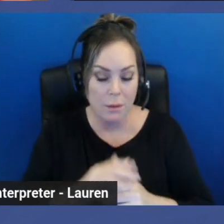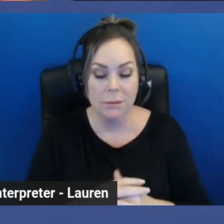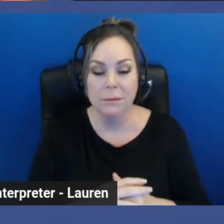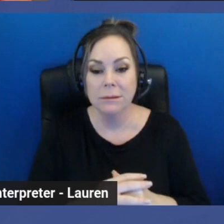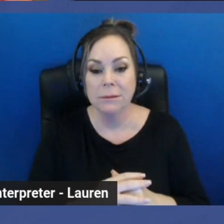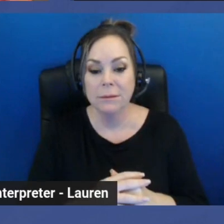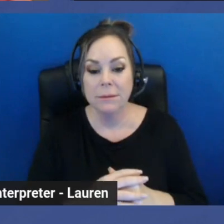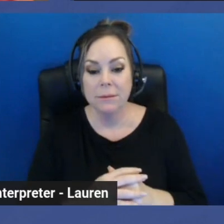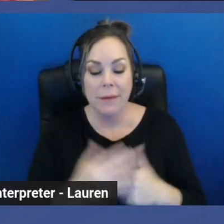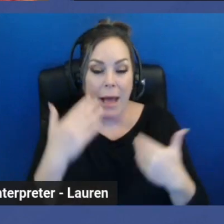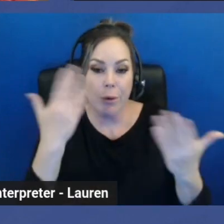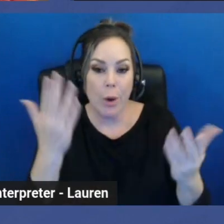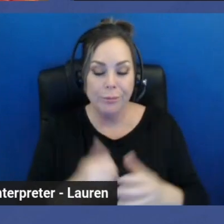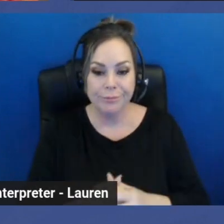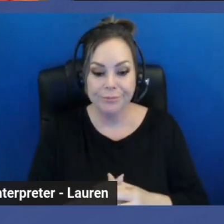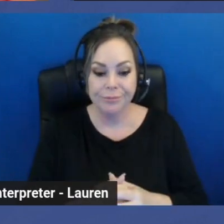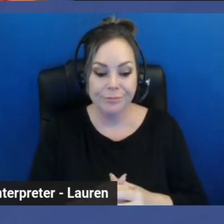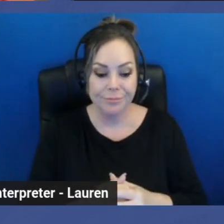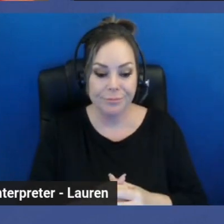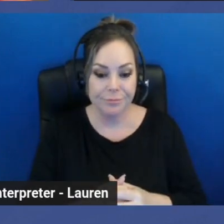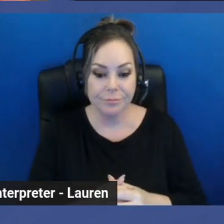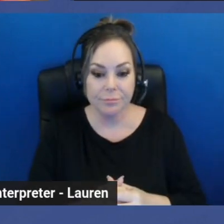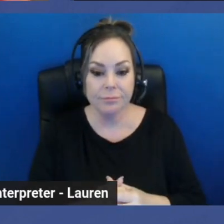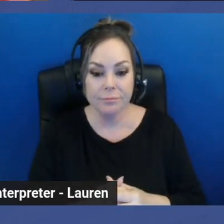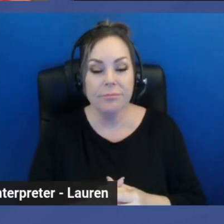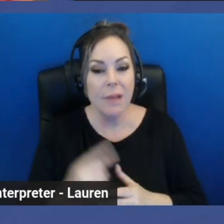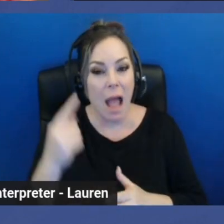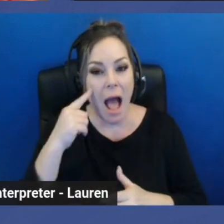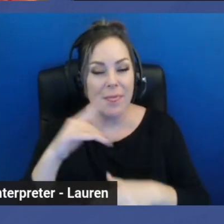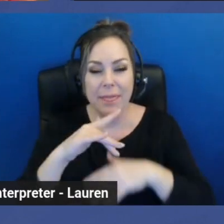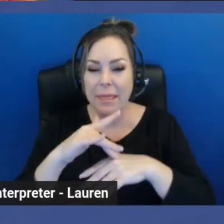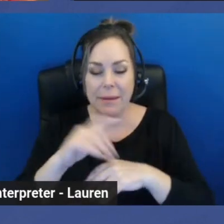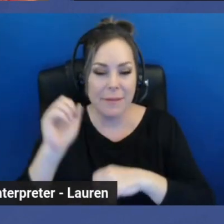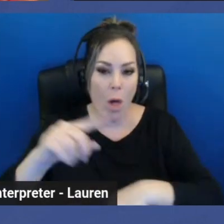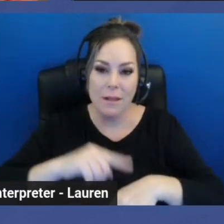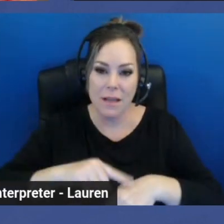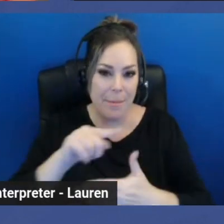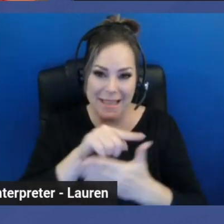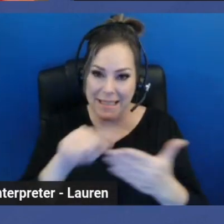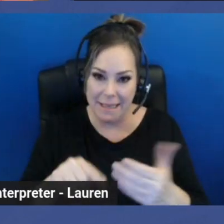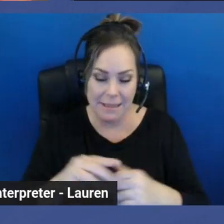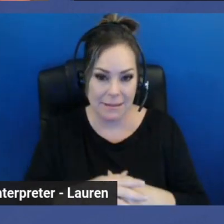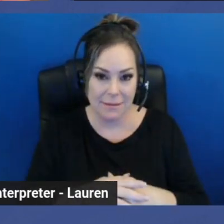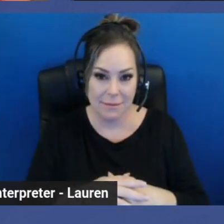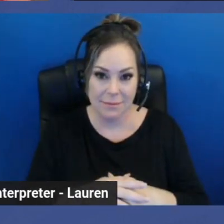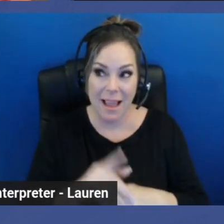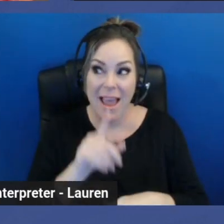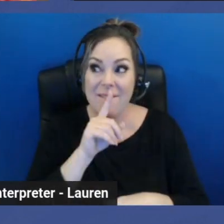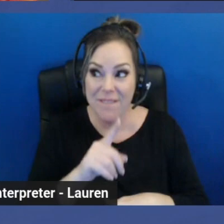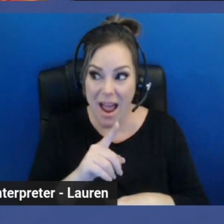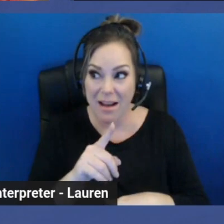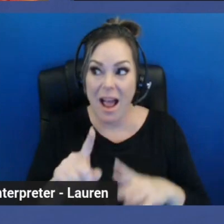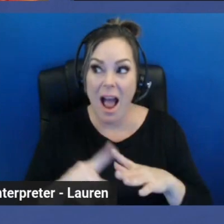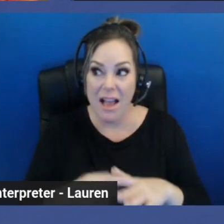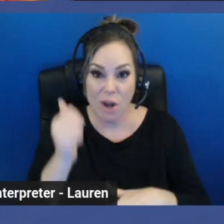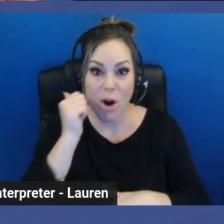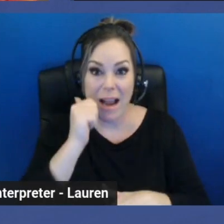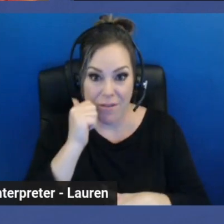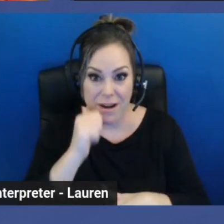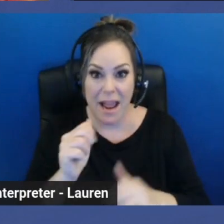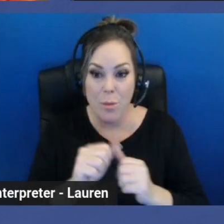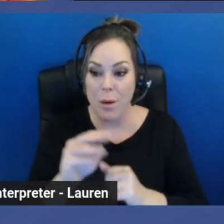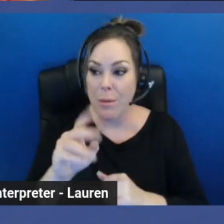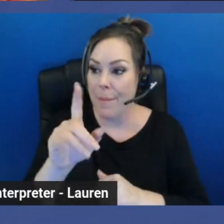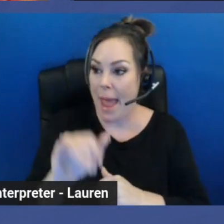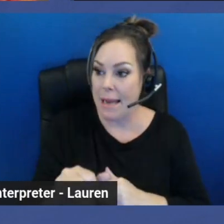I don't know. I think about these things all the time. In fact, I usually start every day with Mandy saying, I